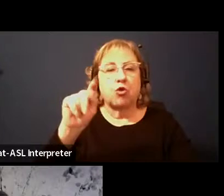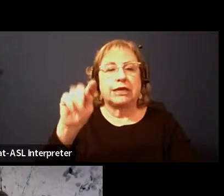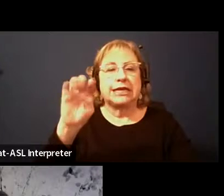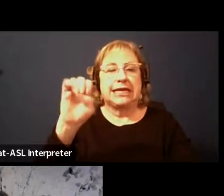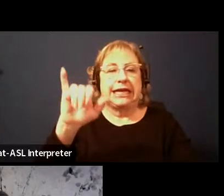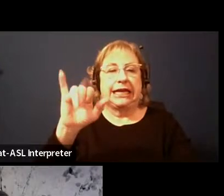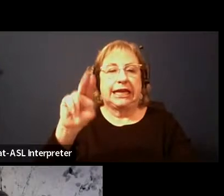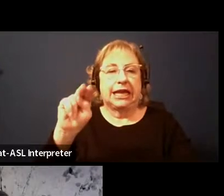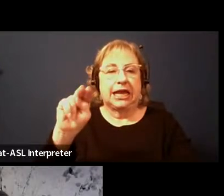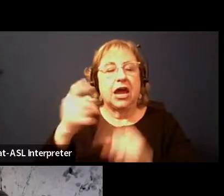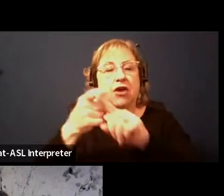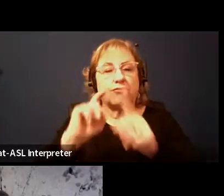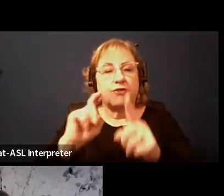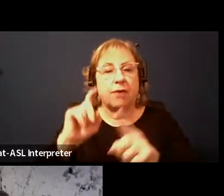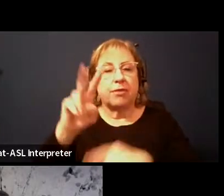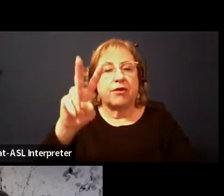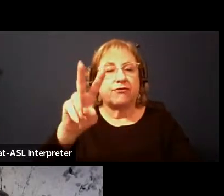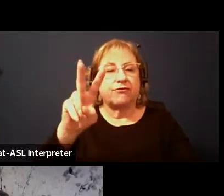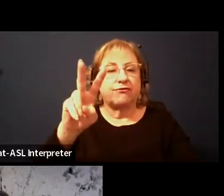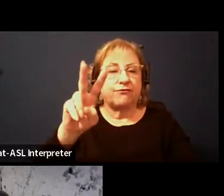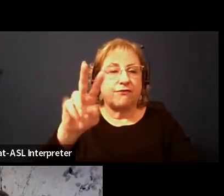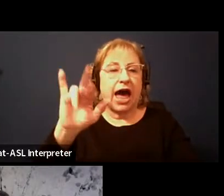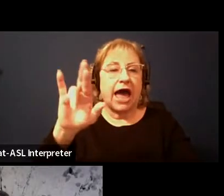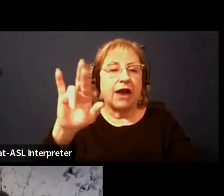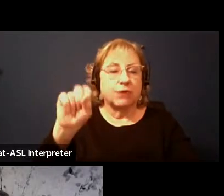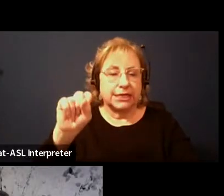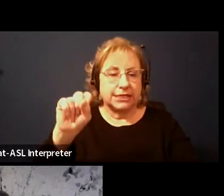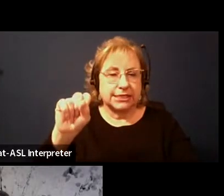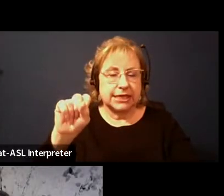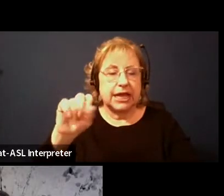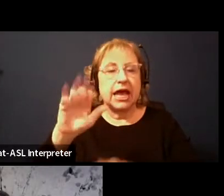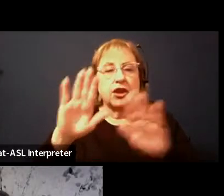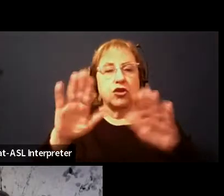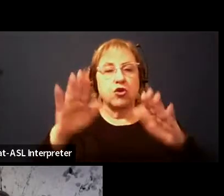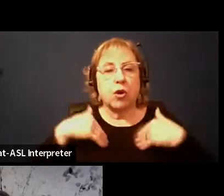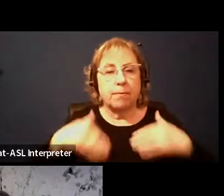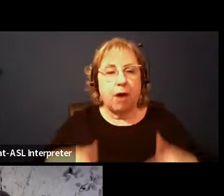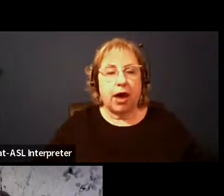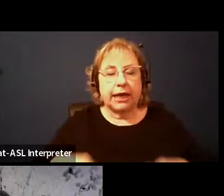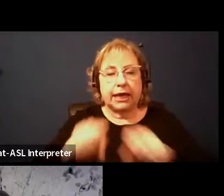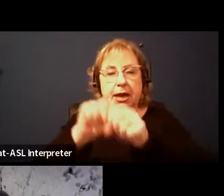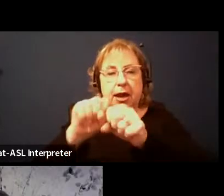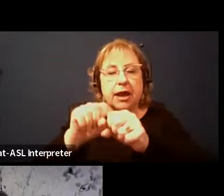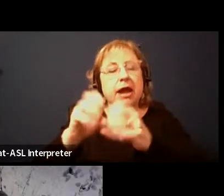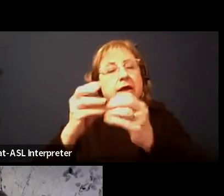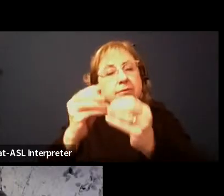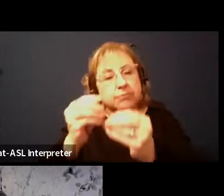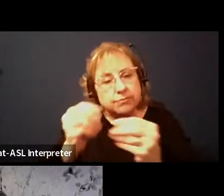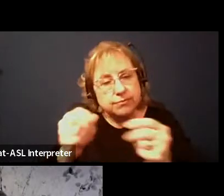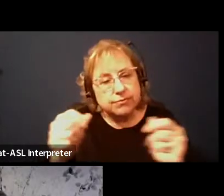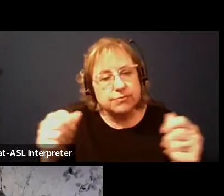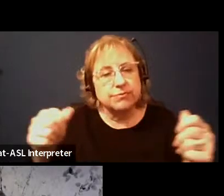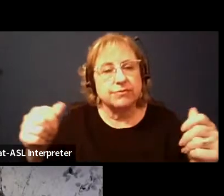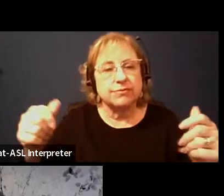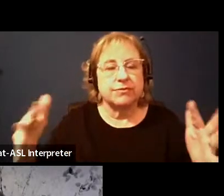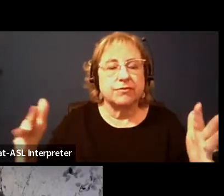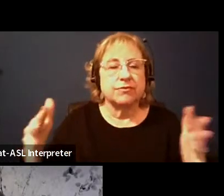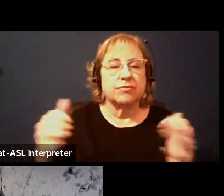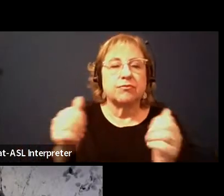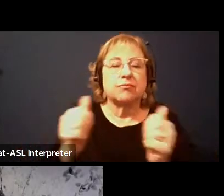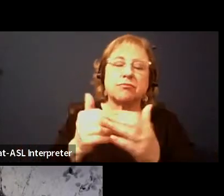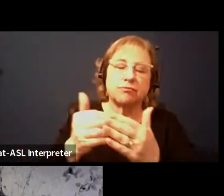virus. So, and those are all broken down by the body within days or weeks after getting a vaccination.